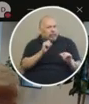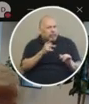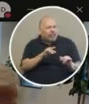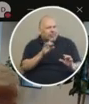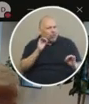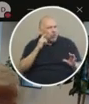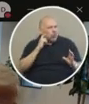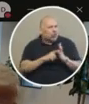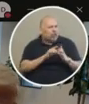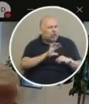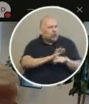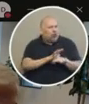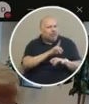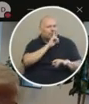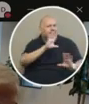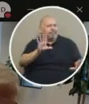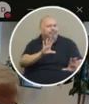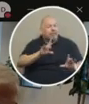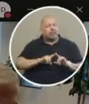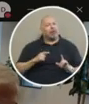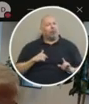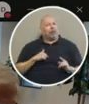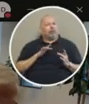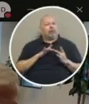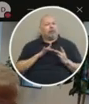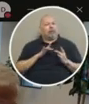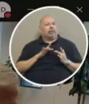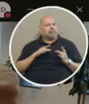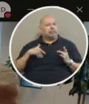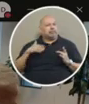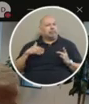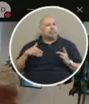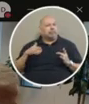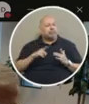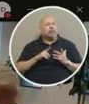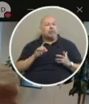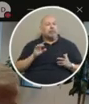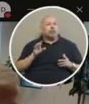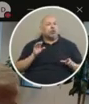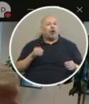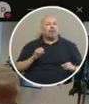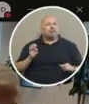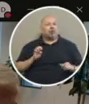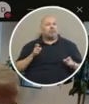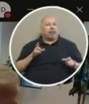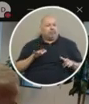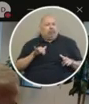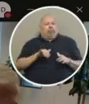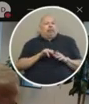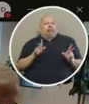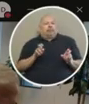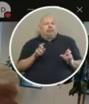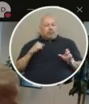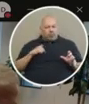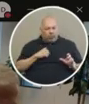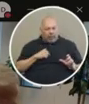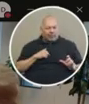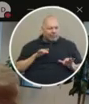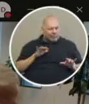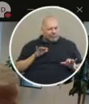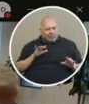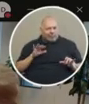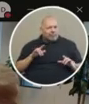the shelters, but we're constantly in contact also with the Office of Emergency Management on that issue. And so we are all